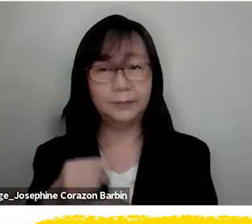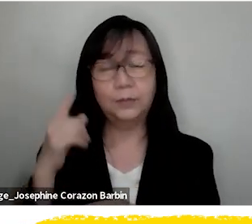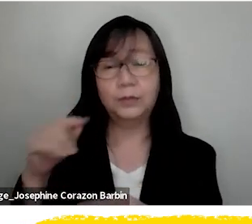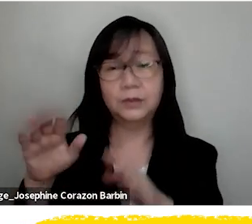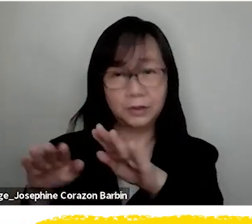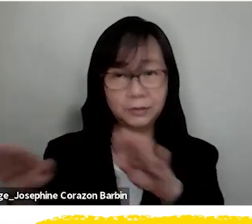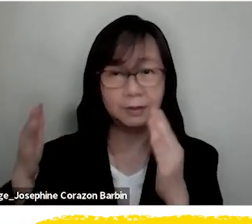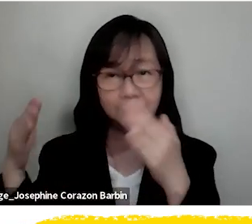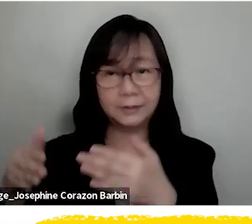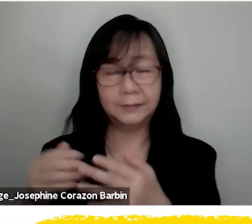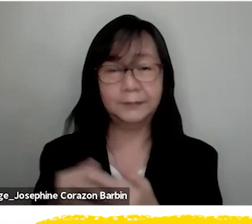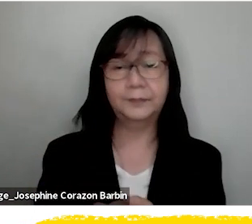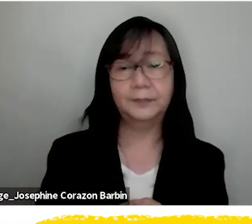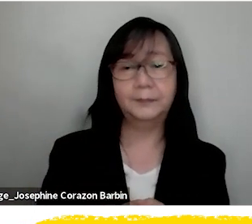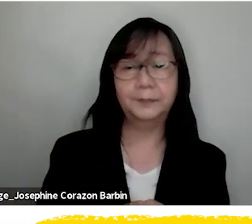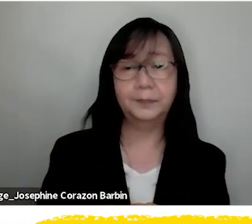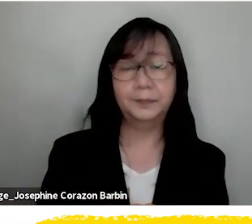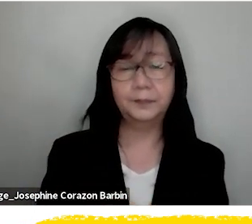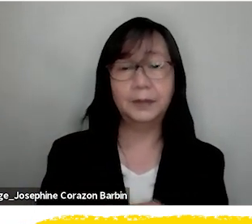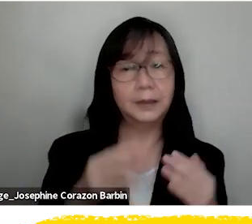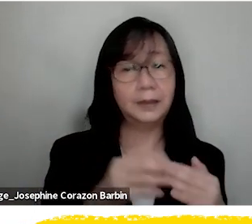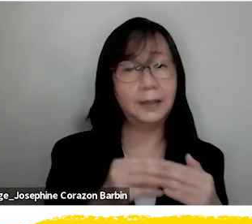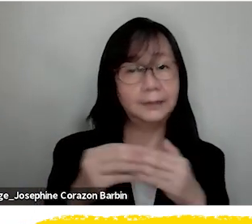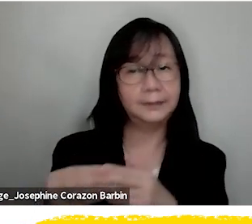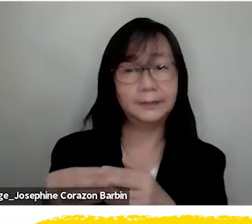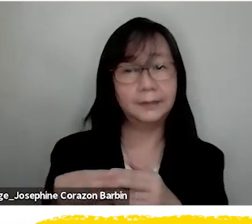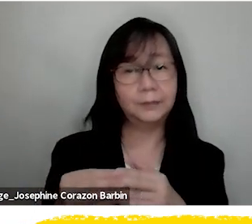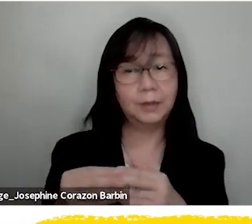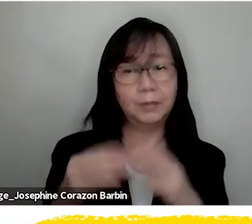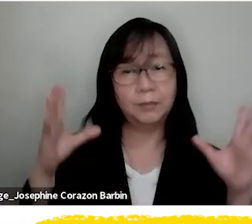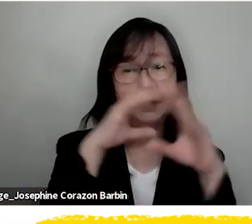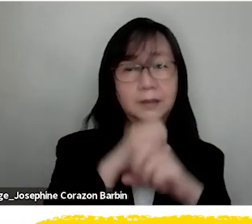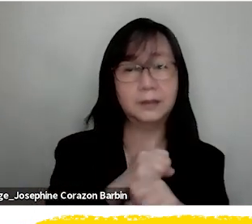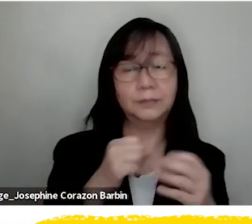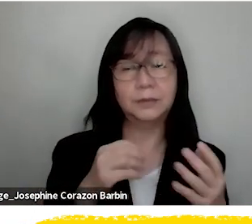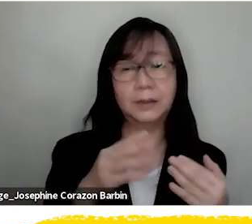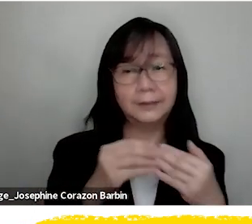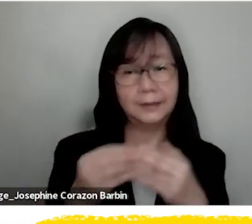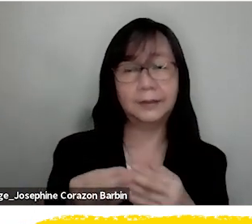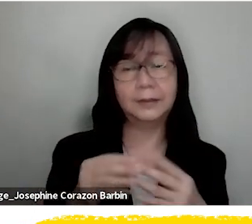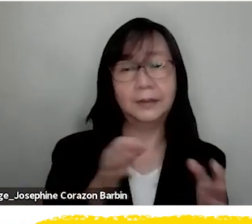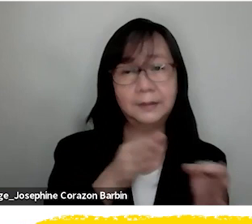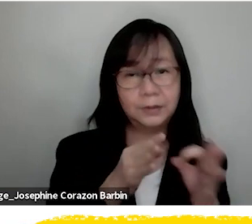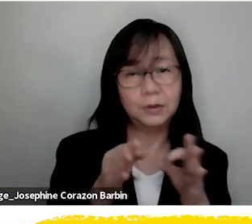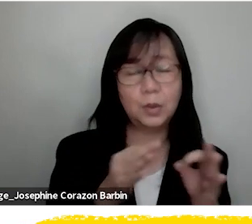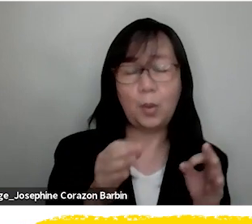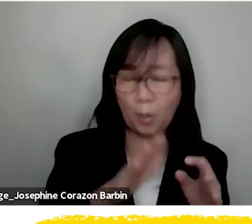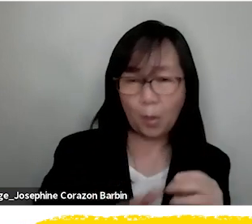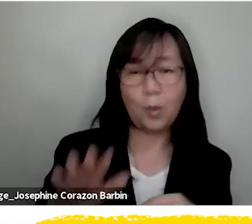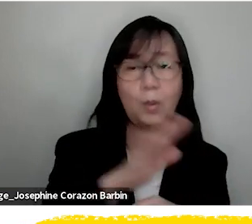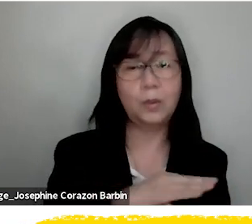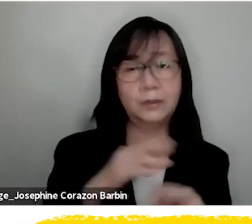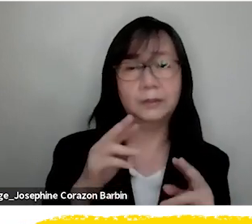children. This guide is a comprehensive guide that explains all the relevant